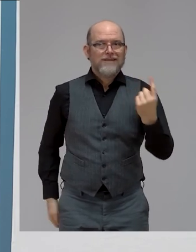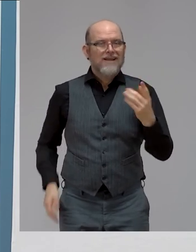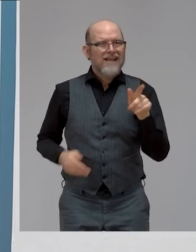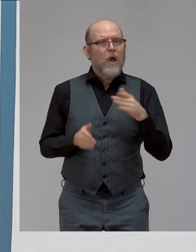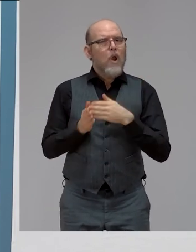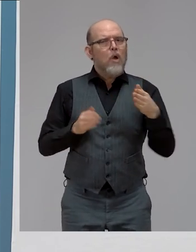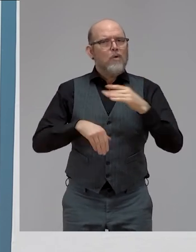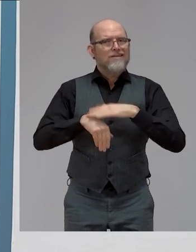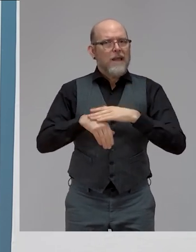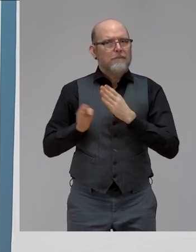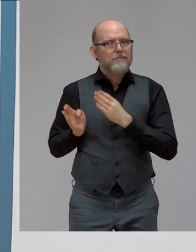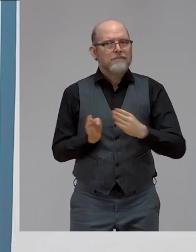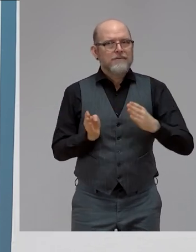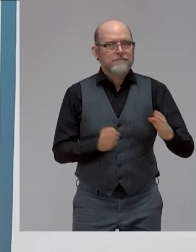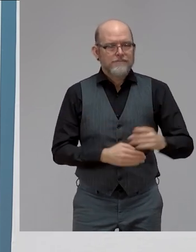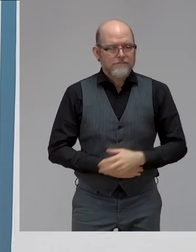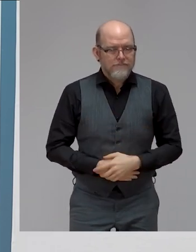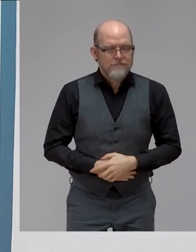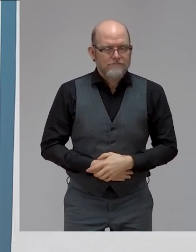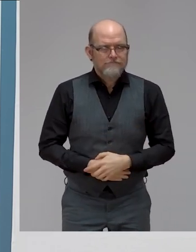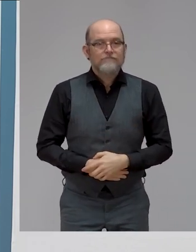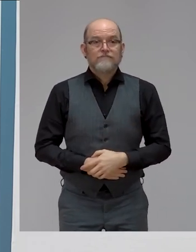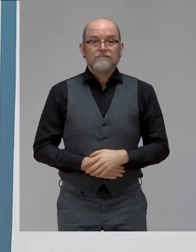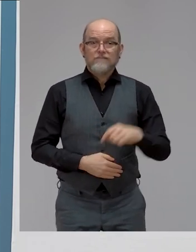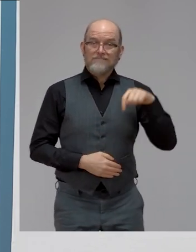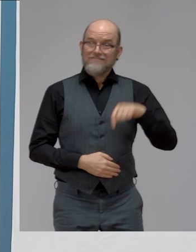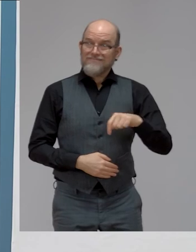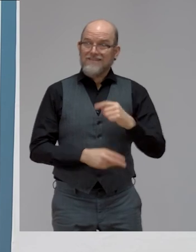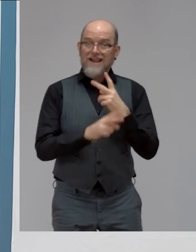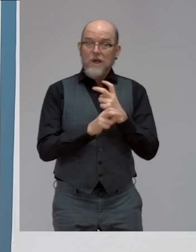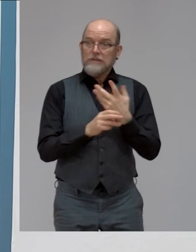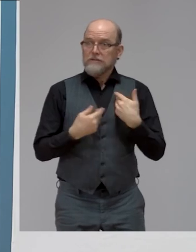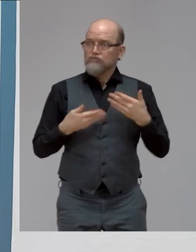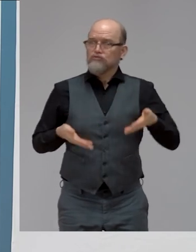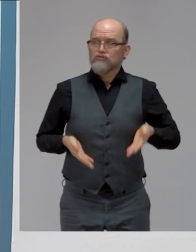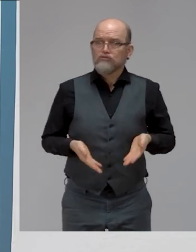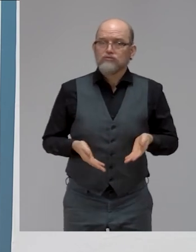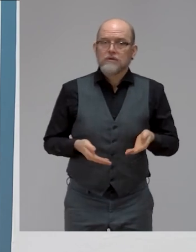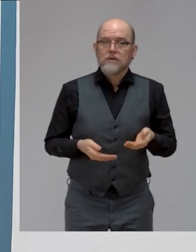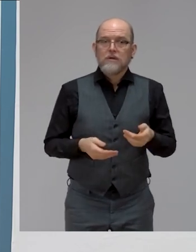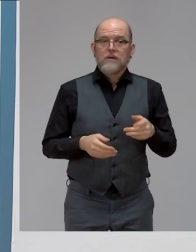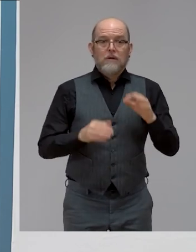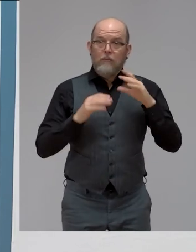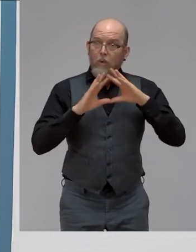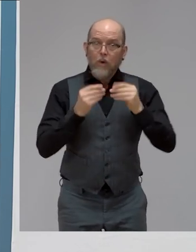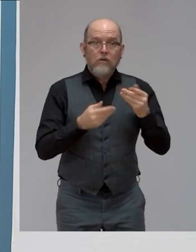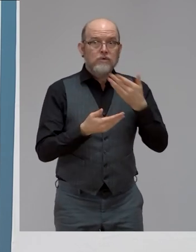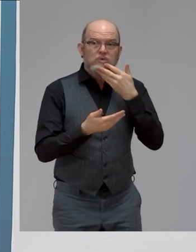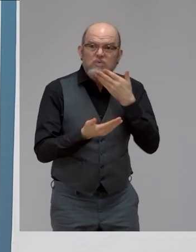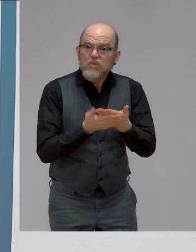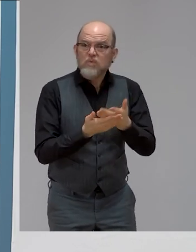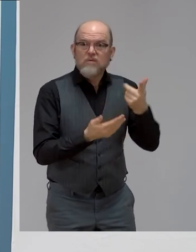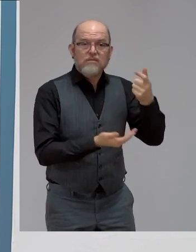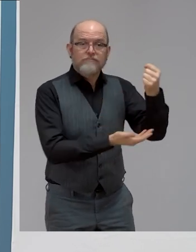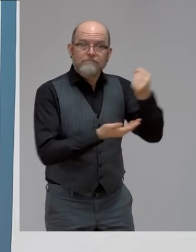In countries like in Austria, mobility training is free for kids during school time, but it